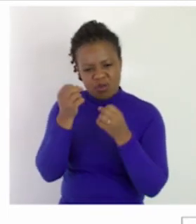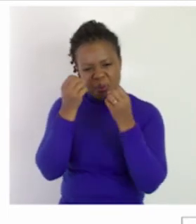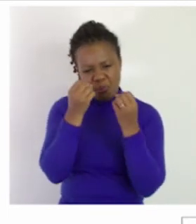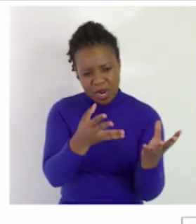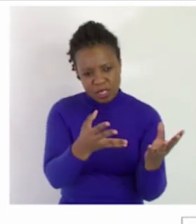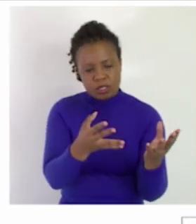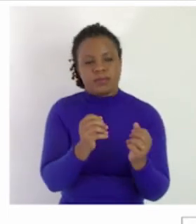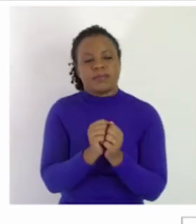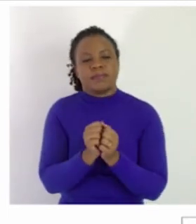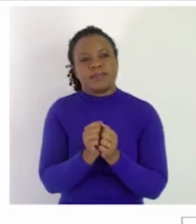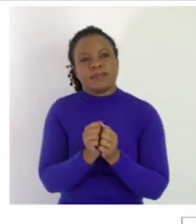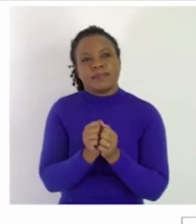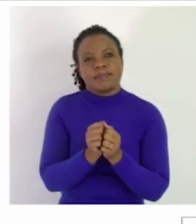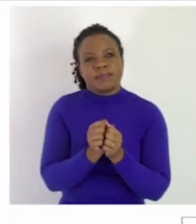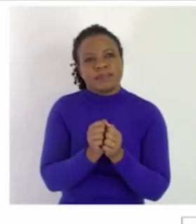right.